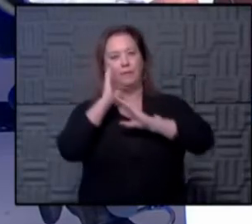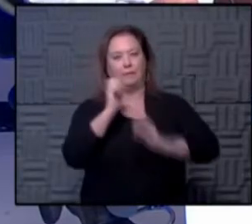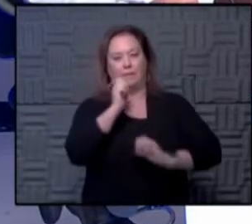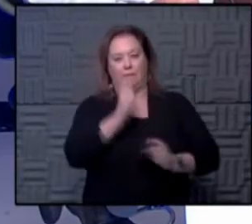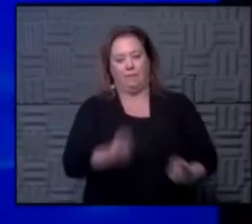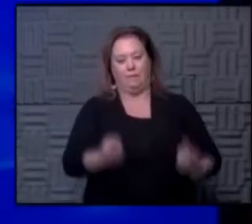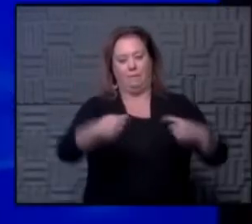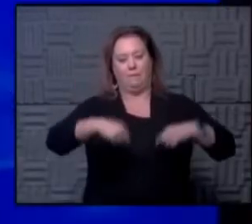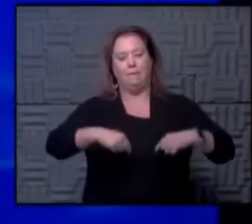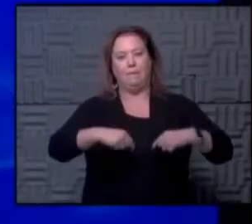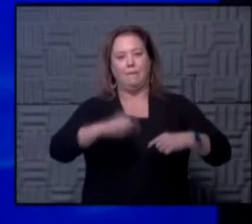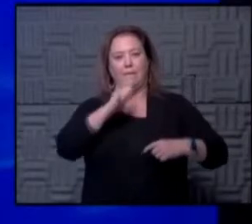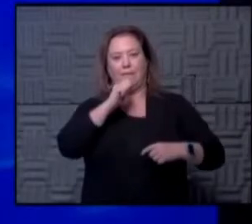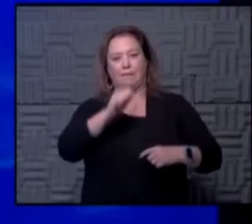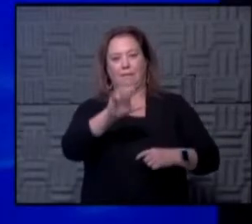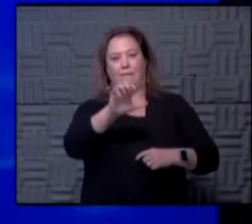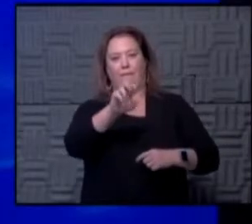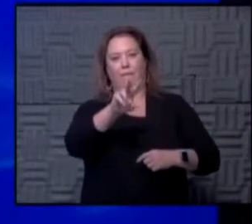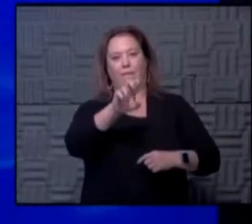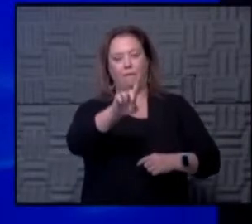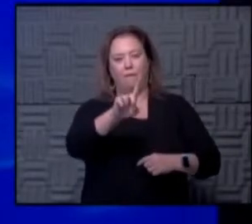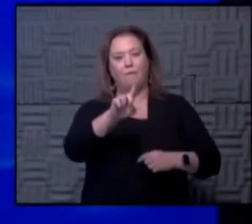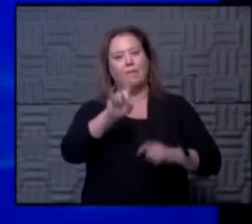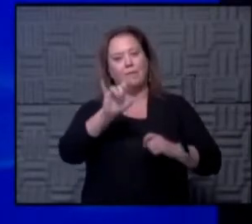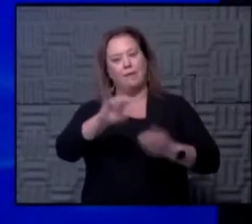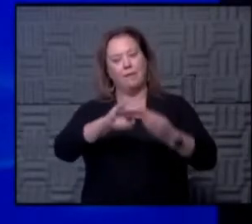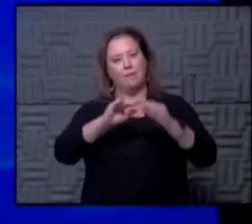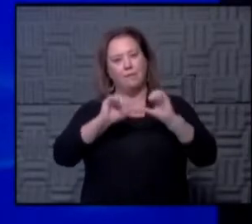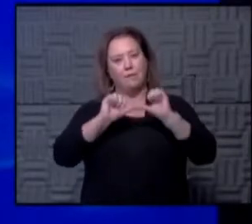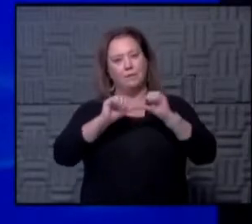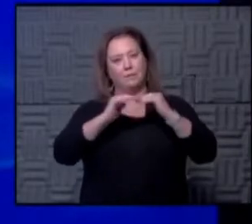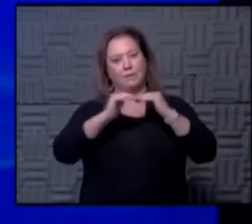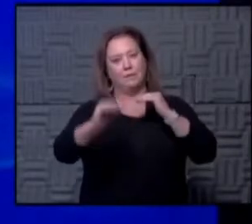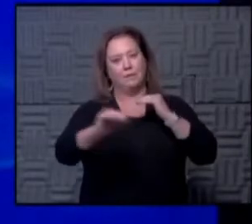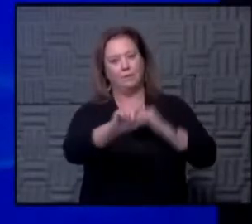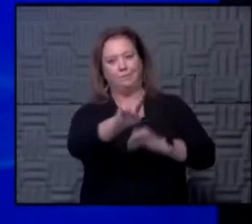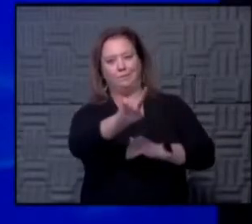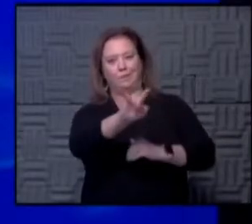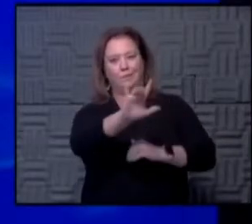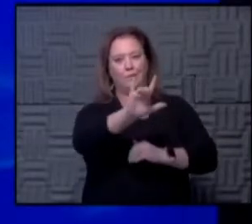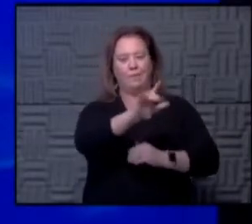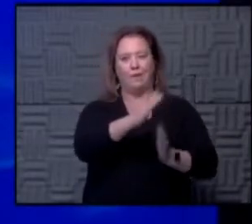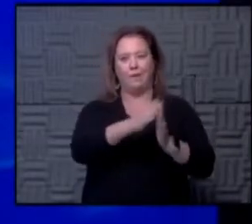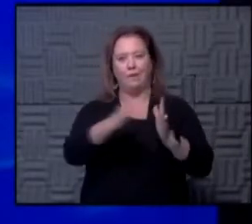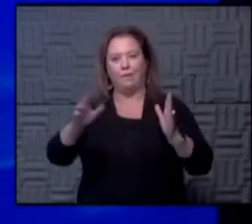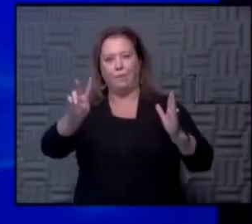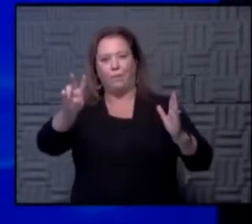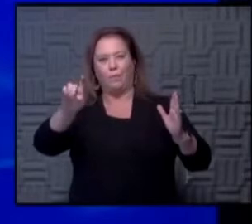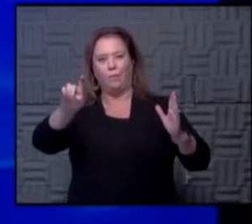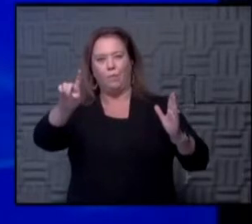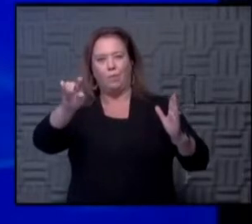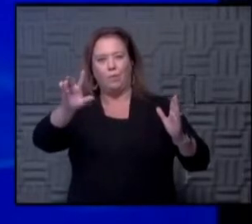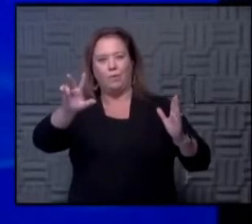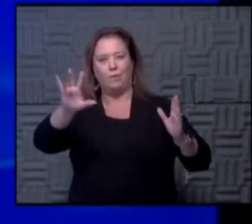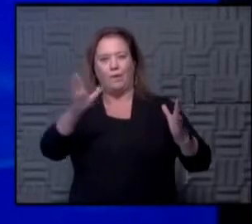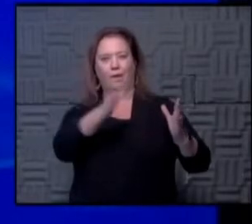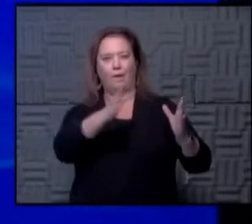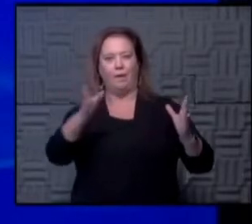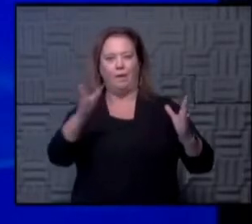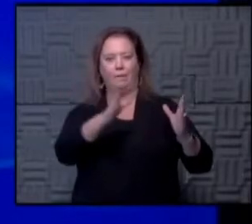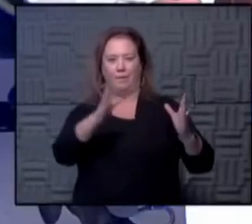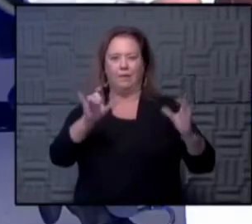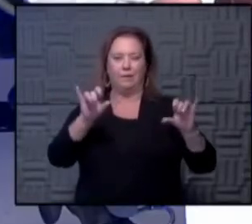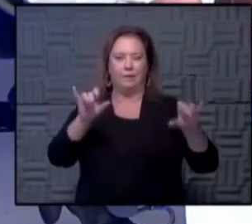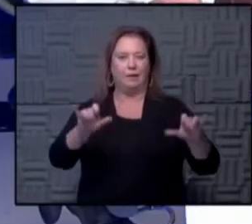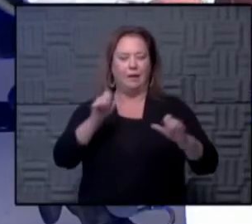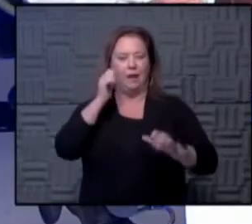weren't for COVID, that number has been steady now for the past week or so, 125 to 135, pretty much every day. It's very little variation.